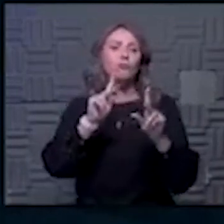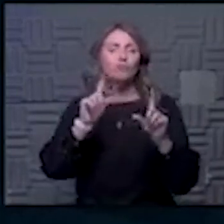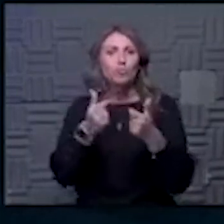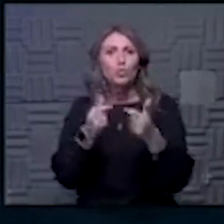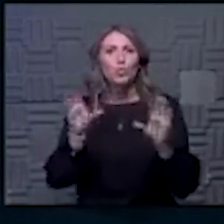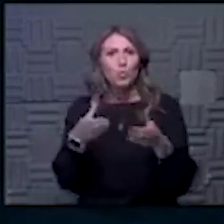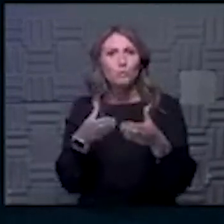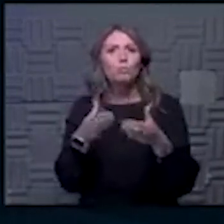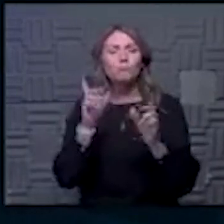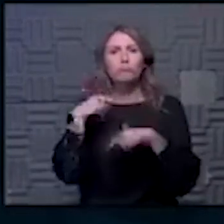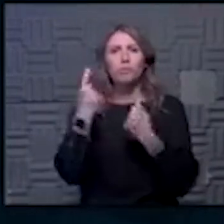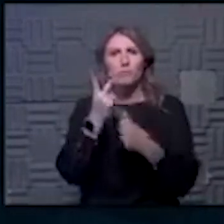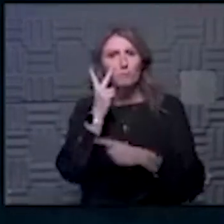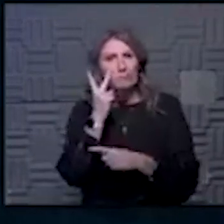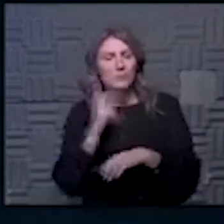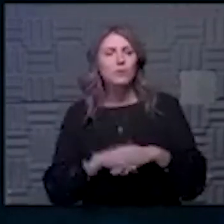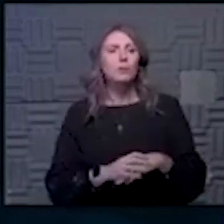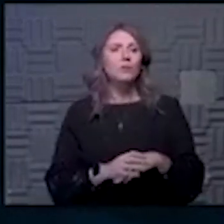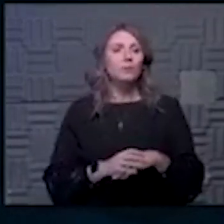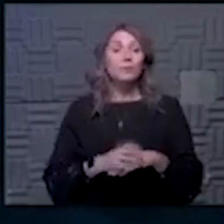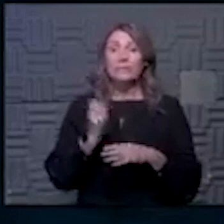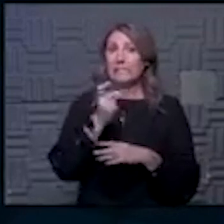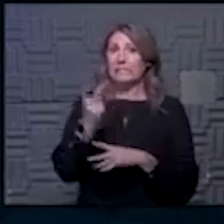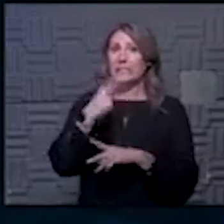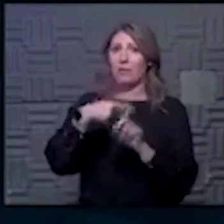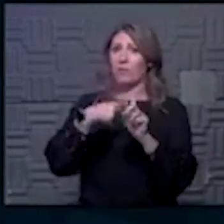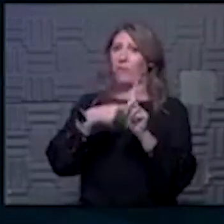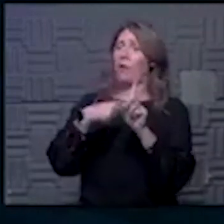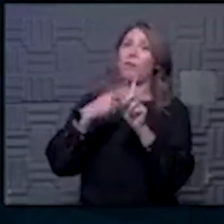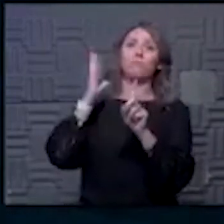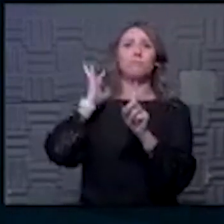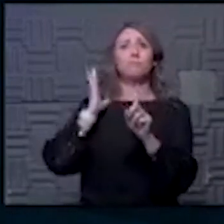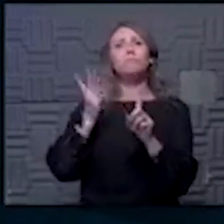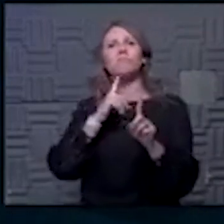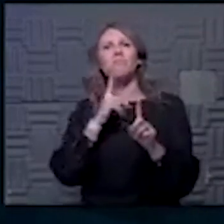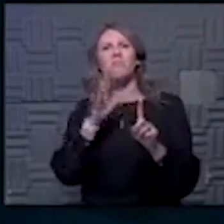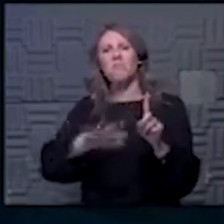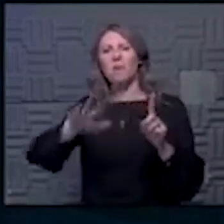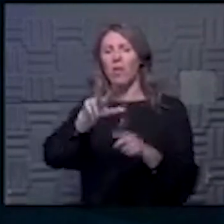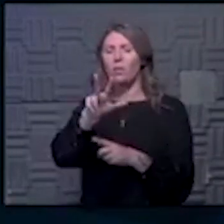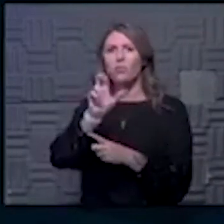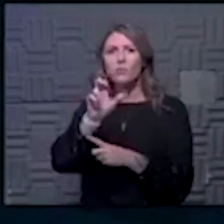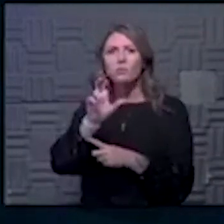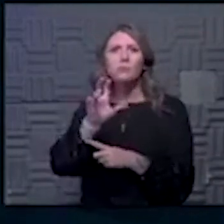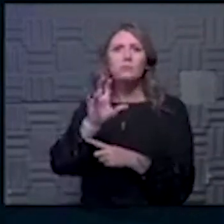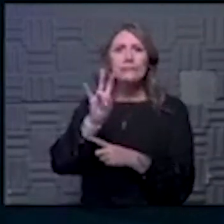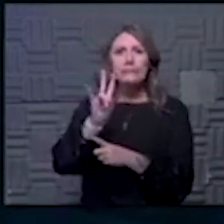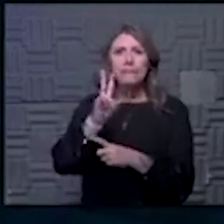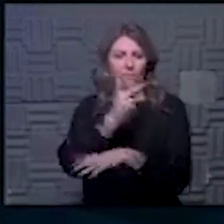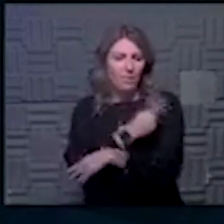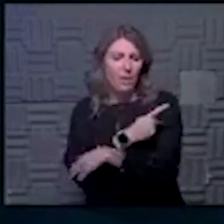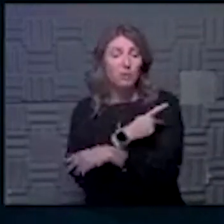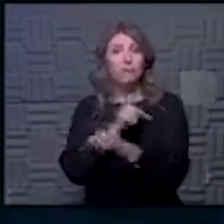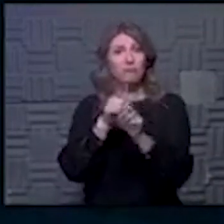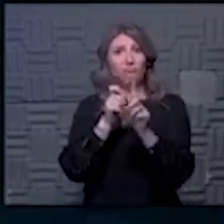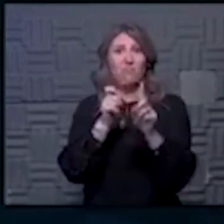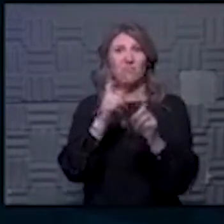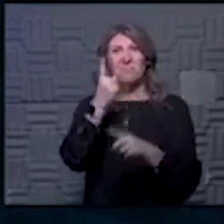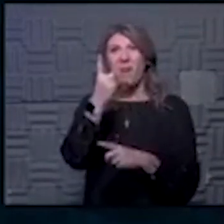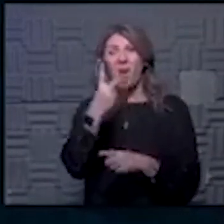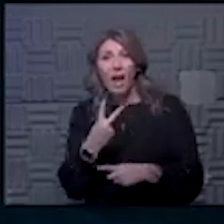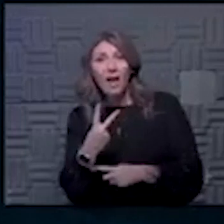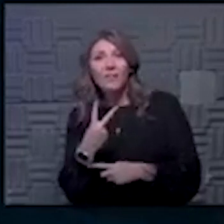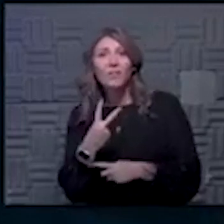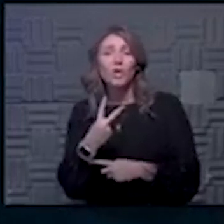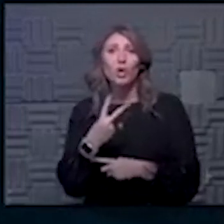far. For the past several months, we've treated about 307 patients. Of those, nearly half of them